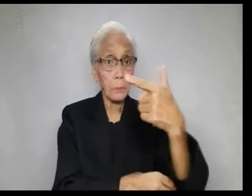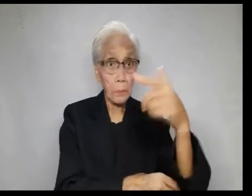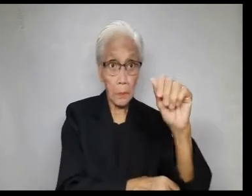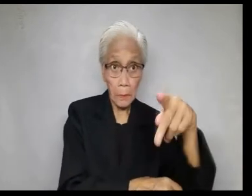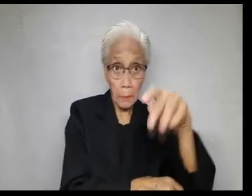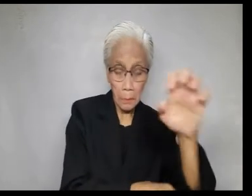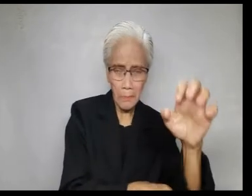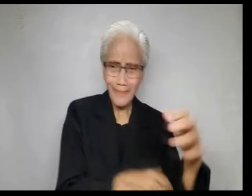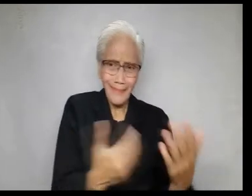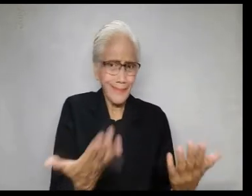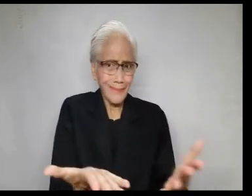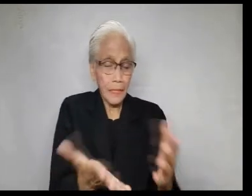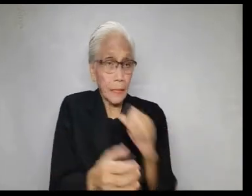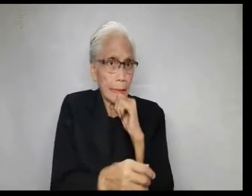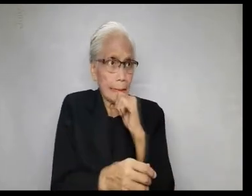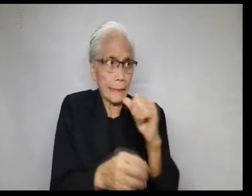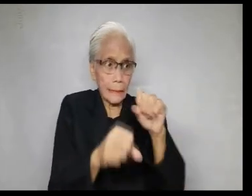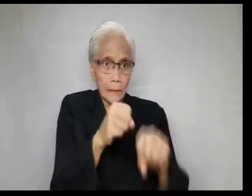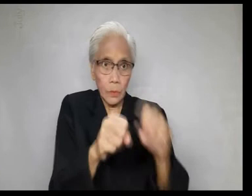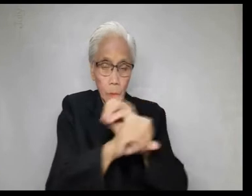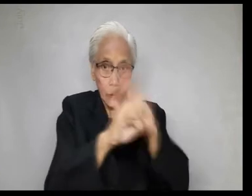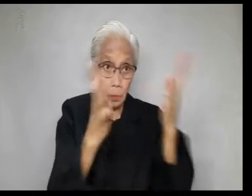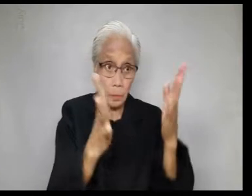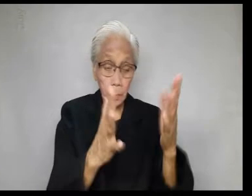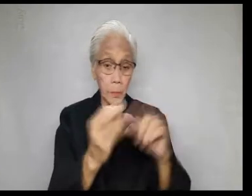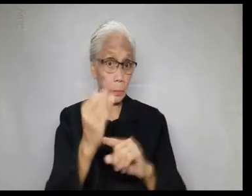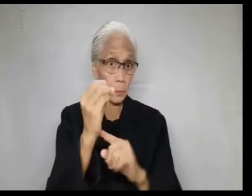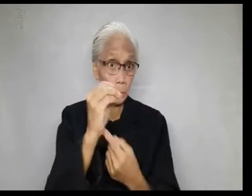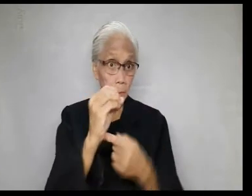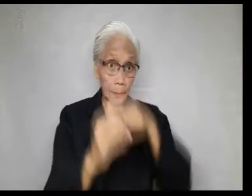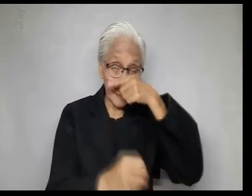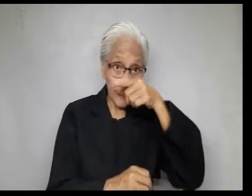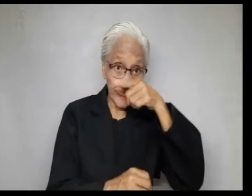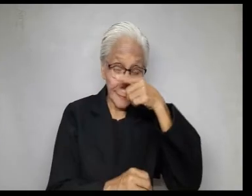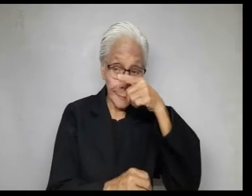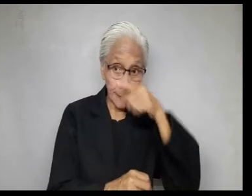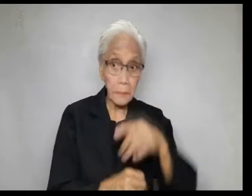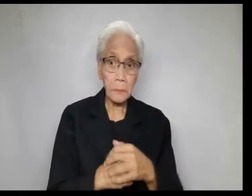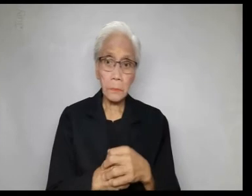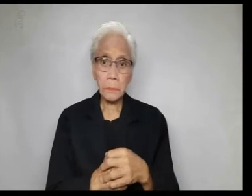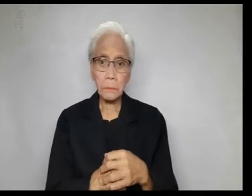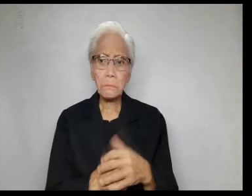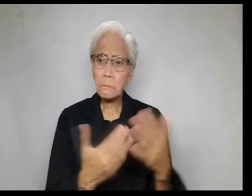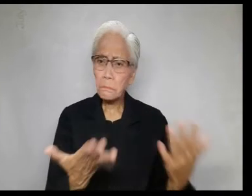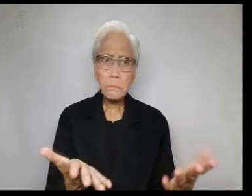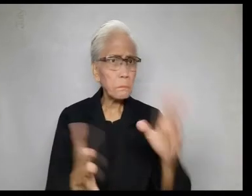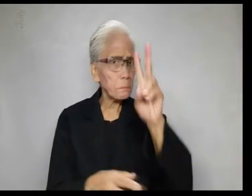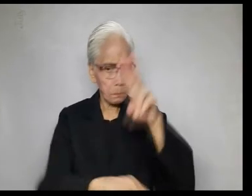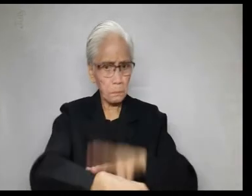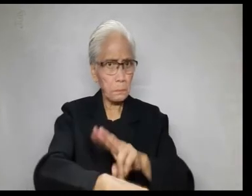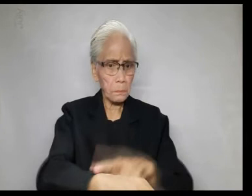person. The second not-so-obvious thing is this. In the original Greek of John's account,